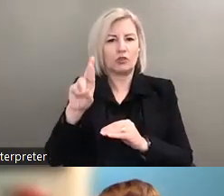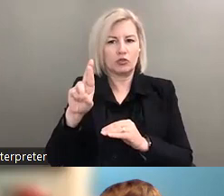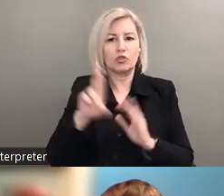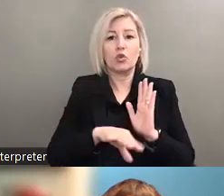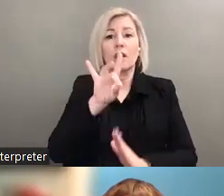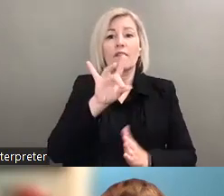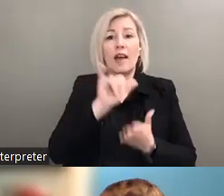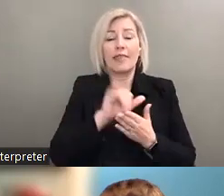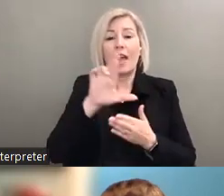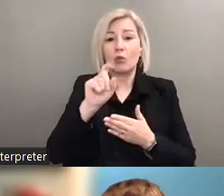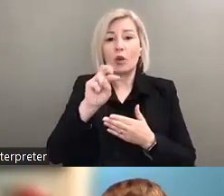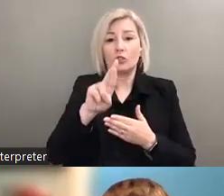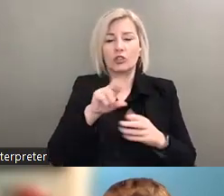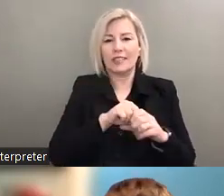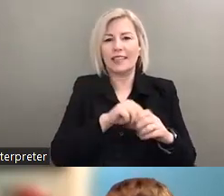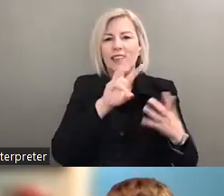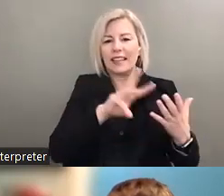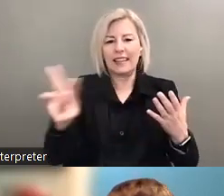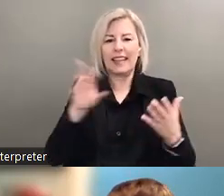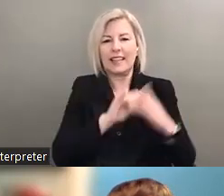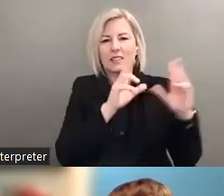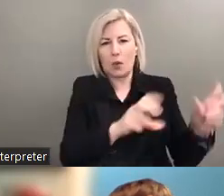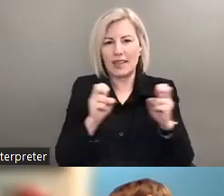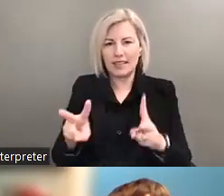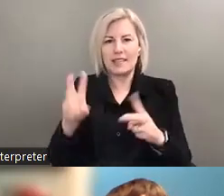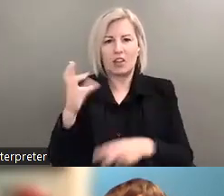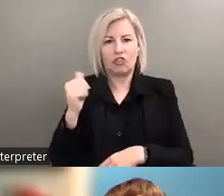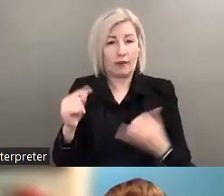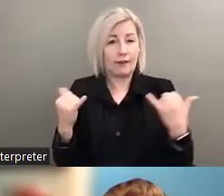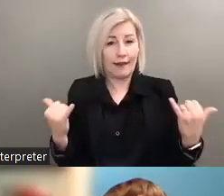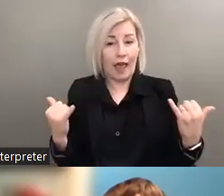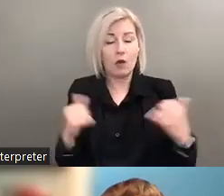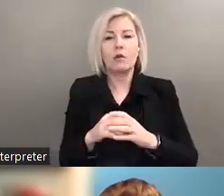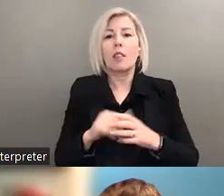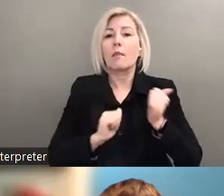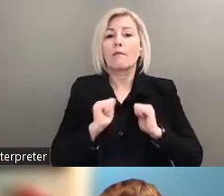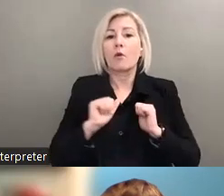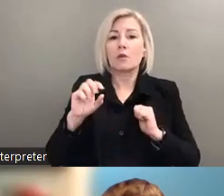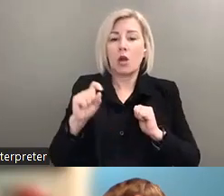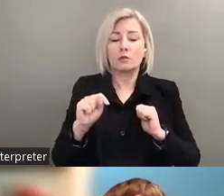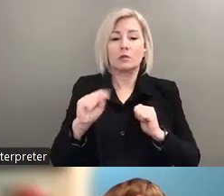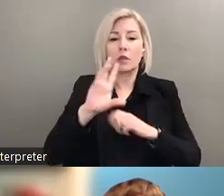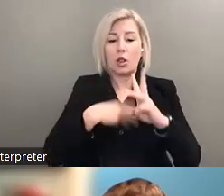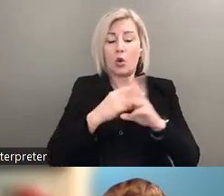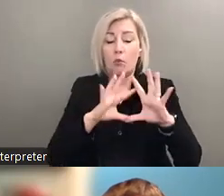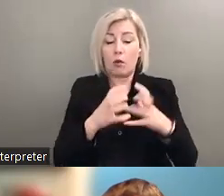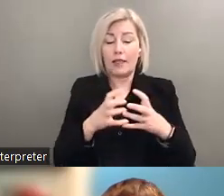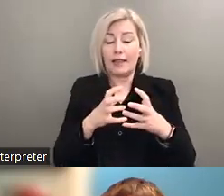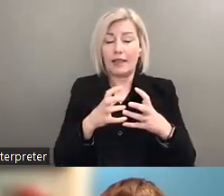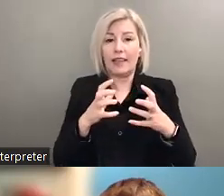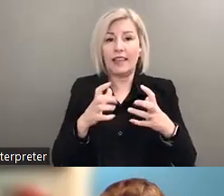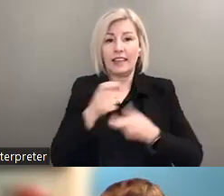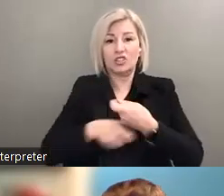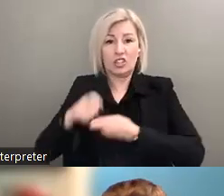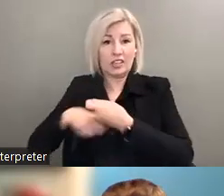Tours roster in the link that's going in the chat now, and the Performing Arts Global Exchange roster will be coming out in